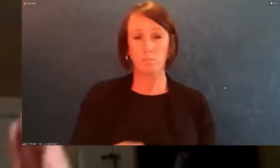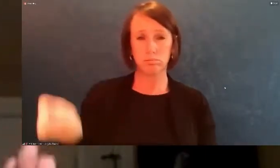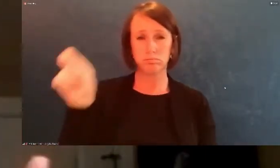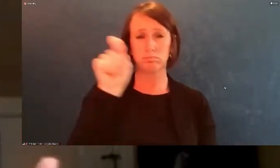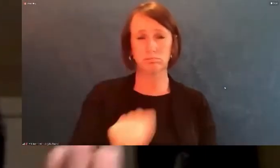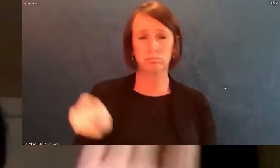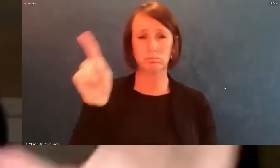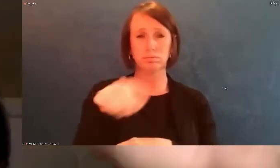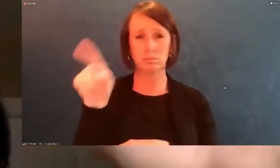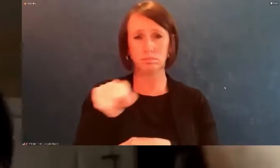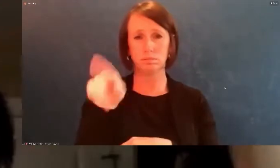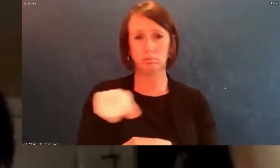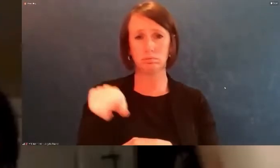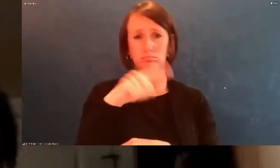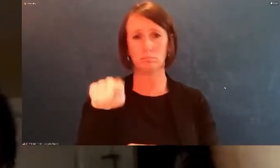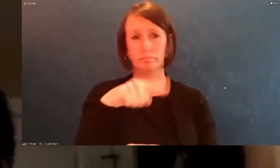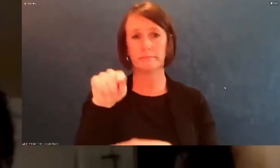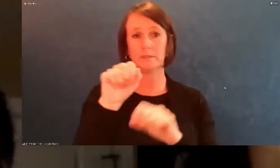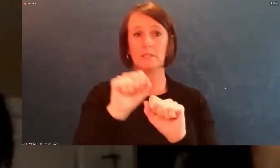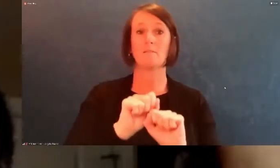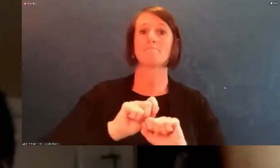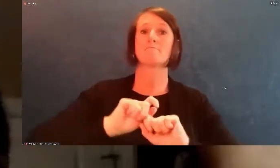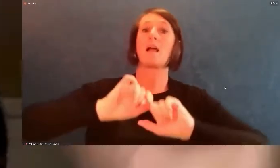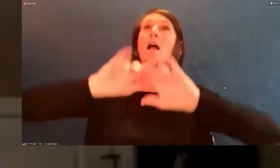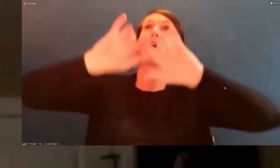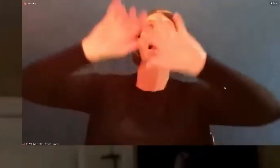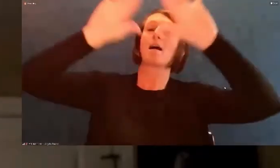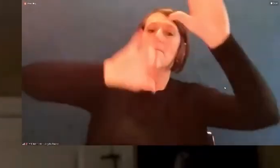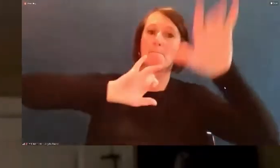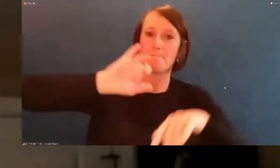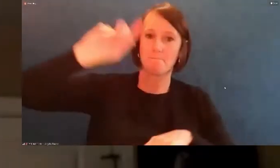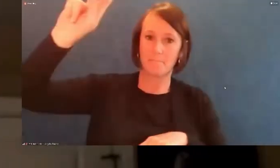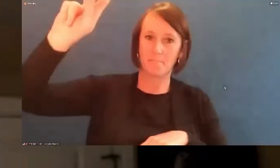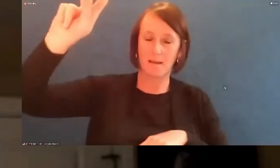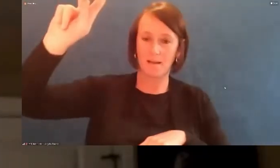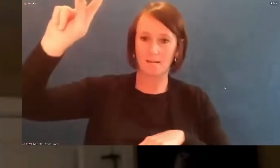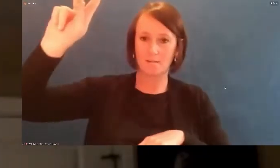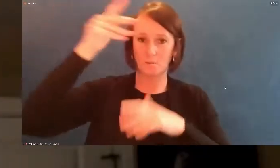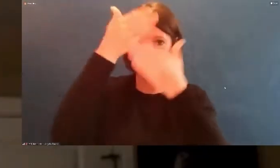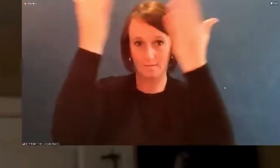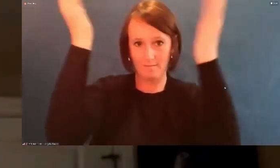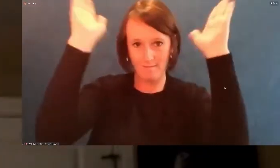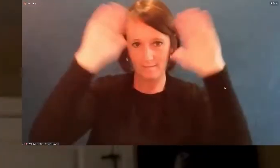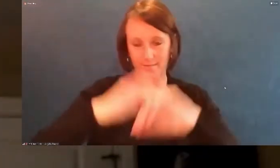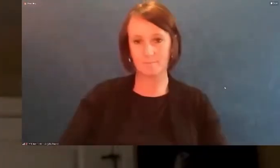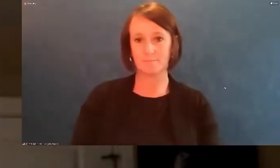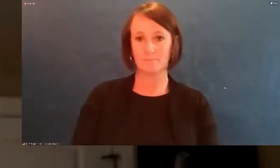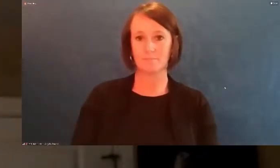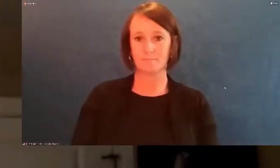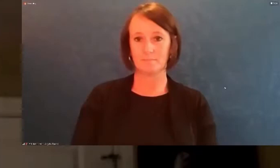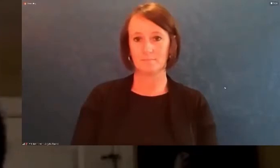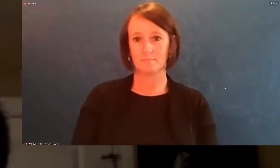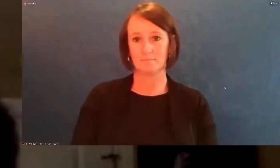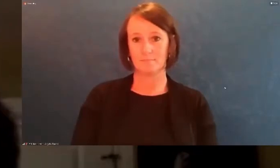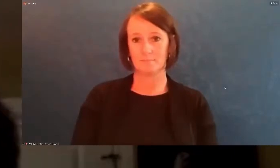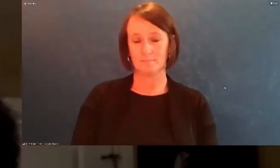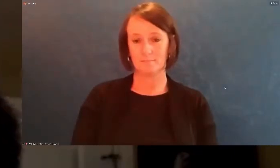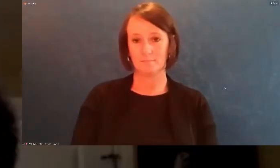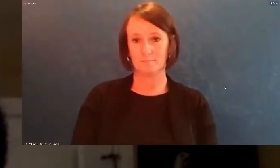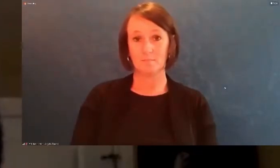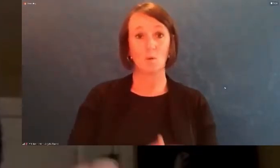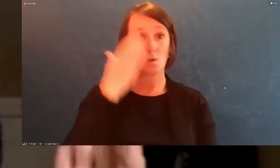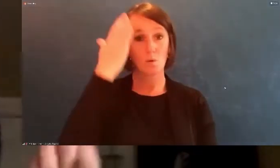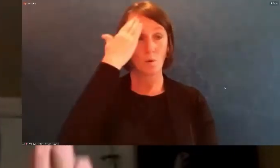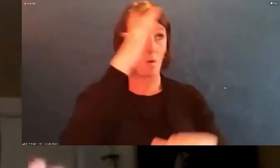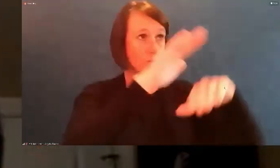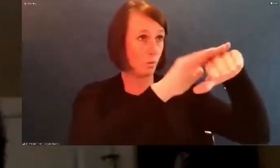And then that will send the northern lights back up into the sky. Okay. So now you know how to call them, you know what they smell like,